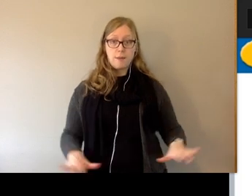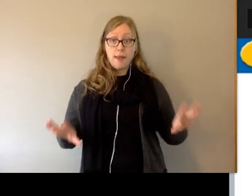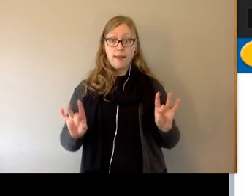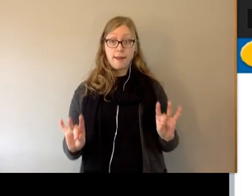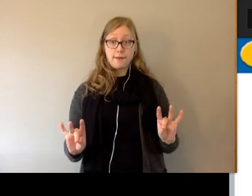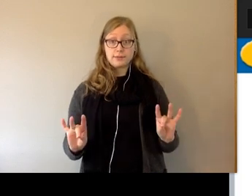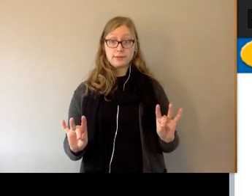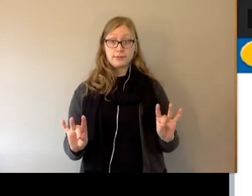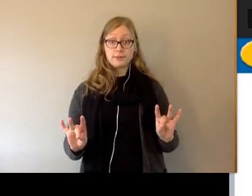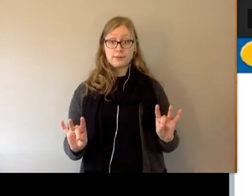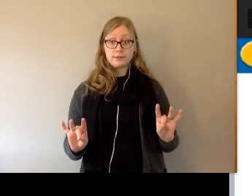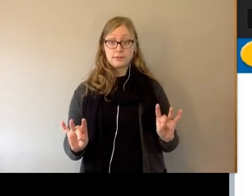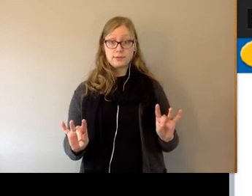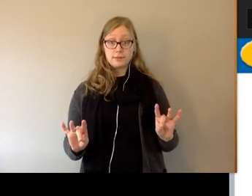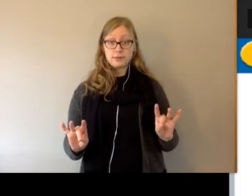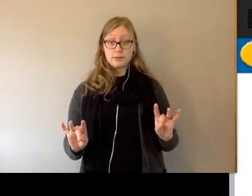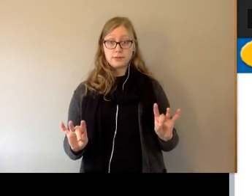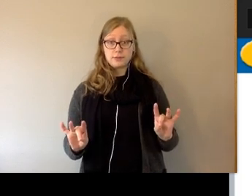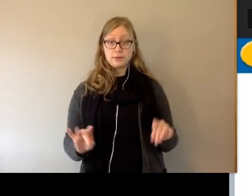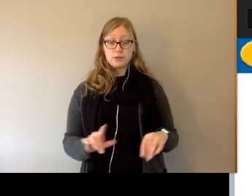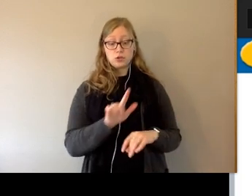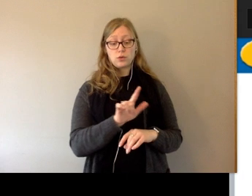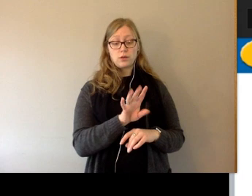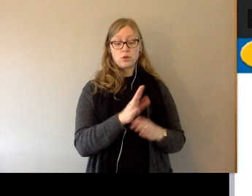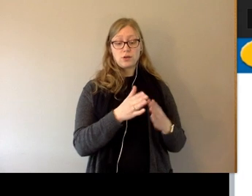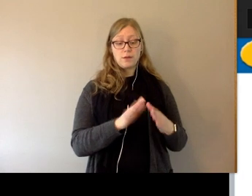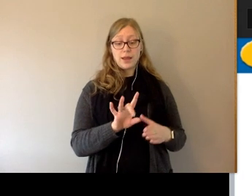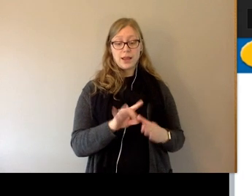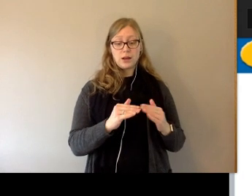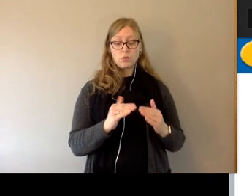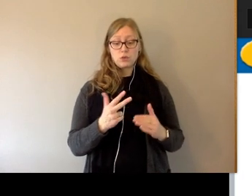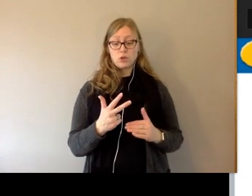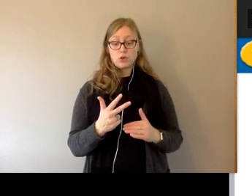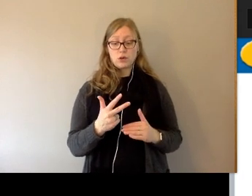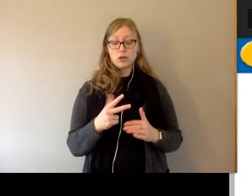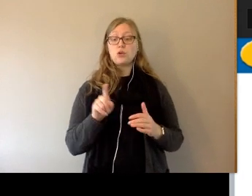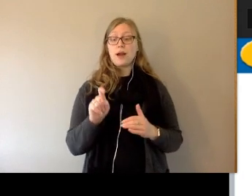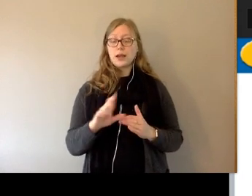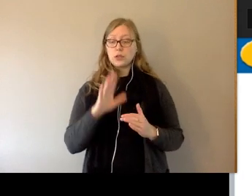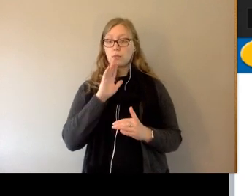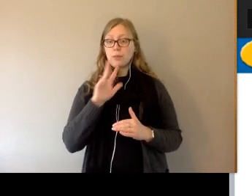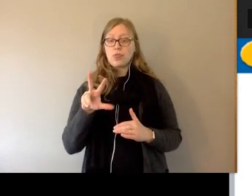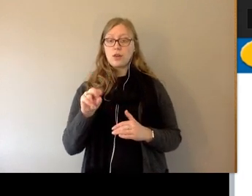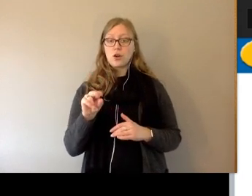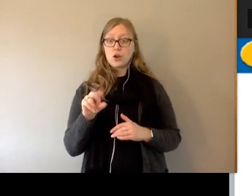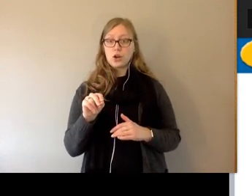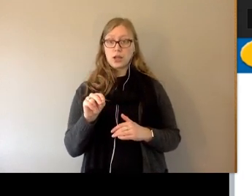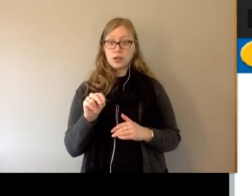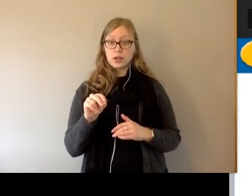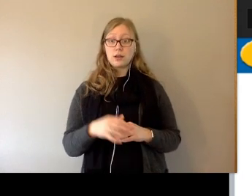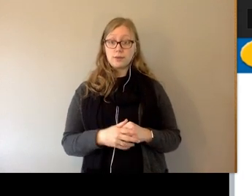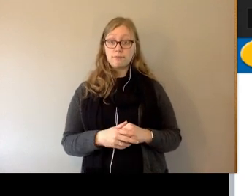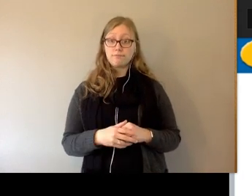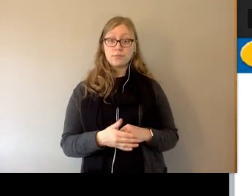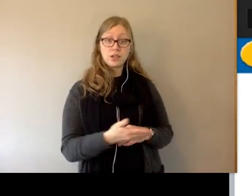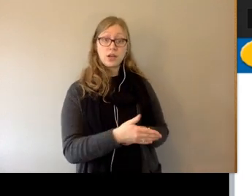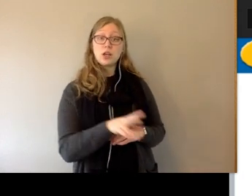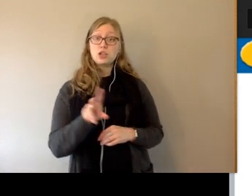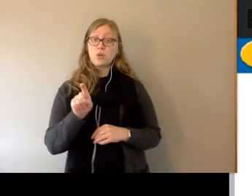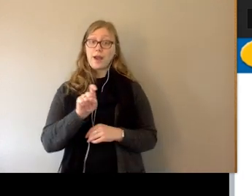And 24 divided by 8 is 3, so x is going to be 30. So there we go. So x is